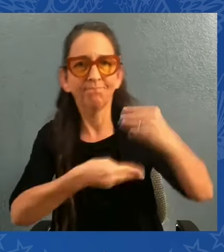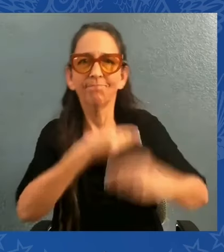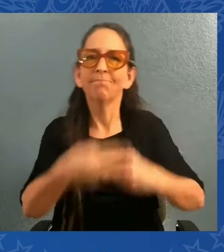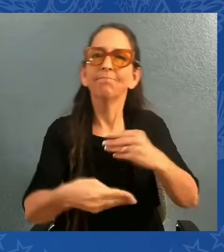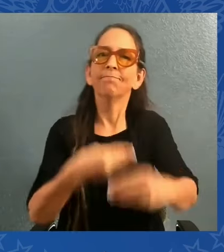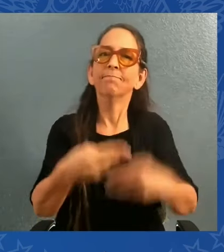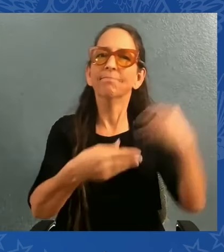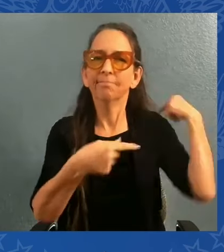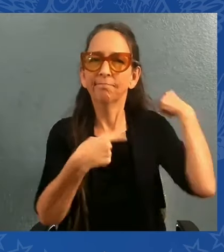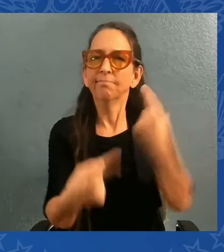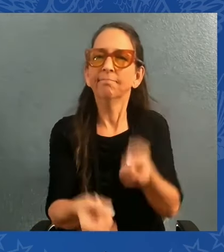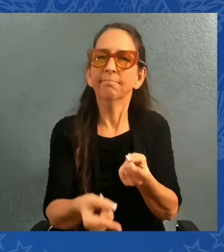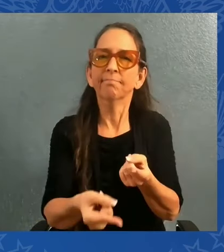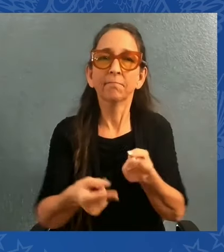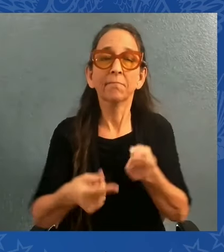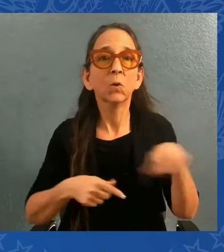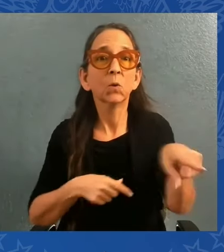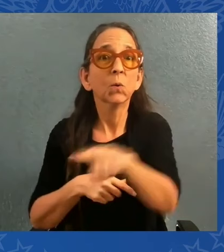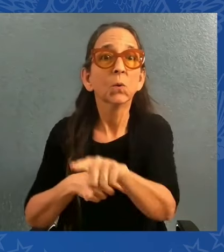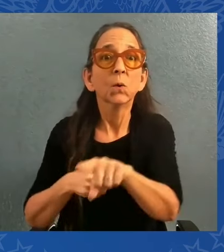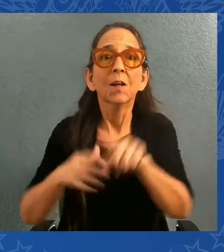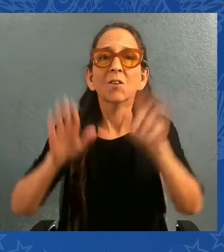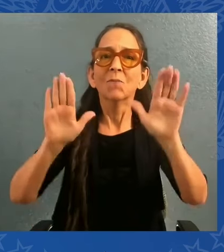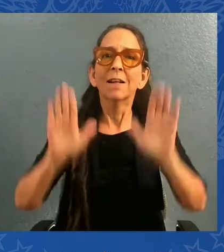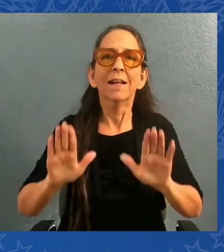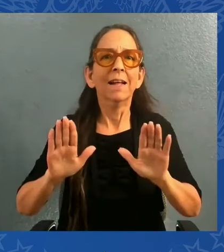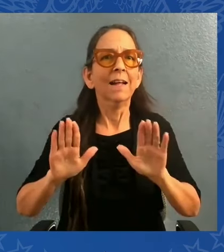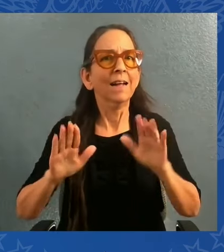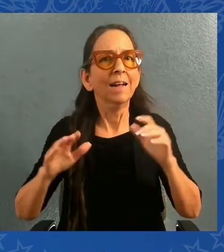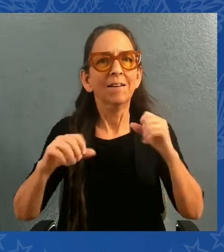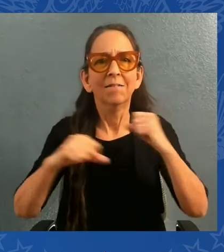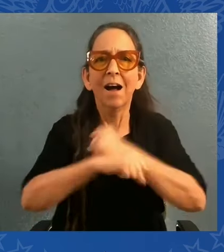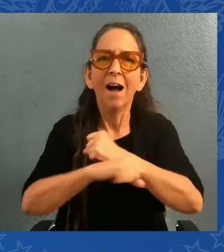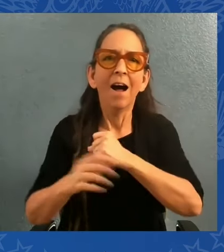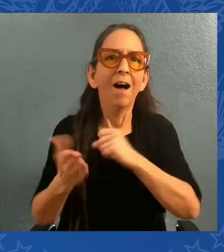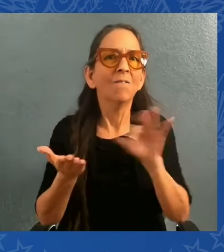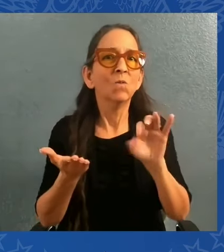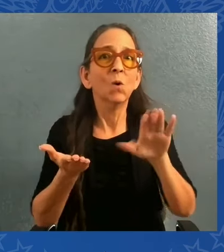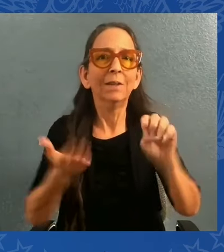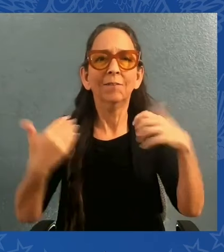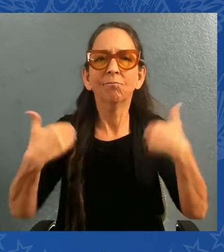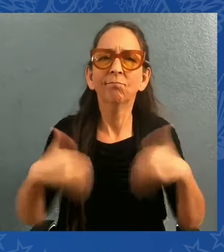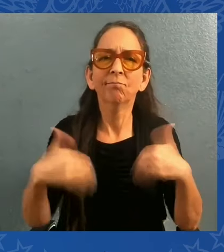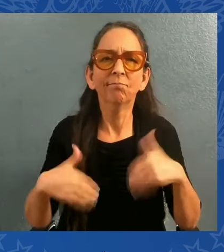You are the greatest fighting force, and this is not hyperbole, the finest fighting force in the history of the